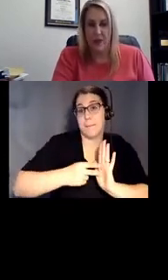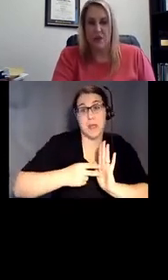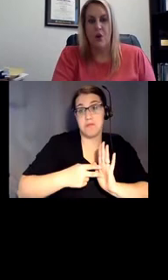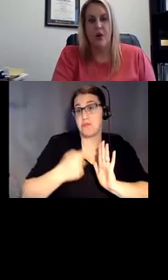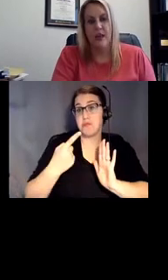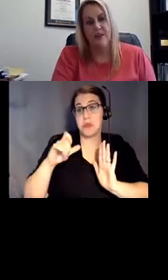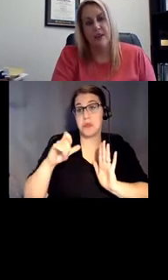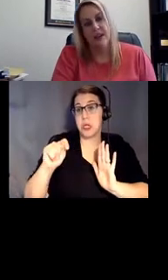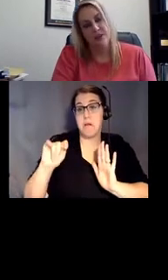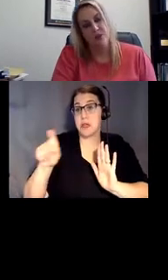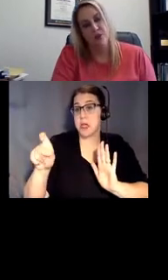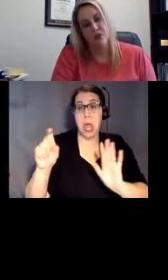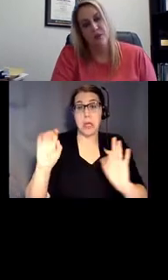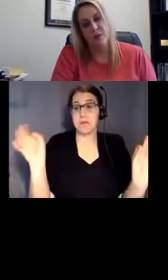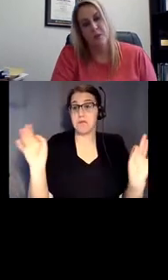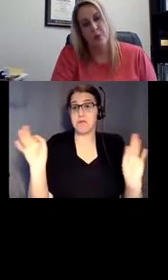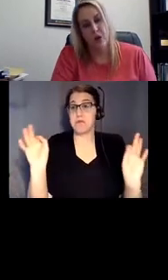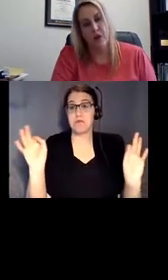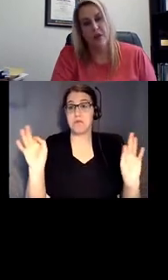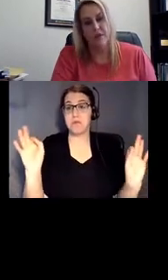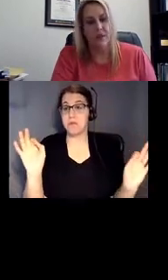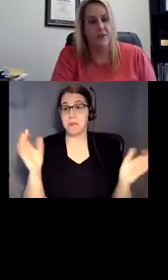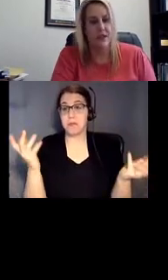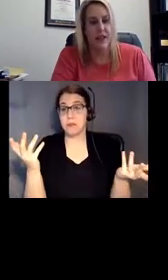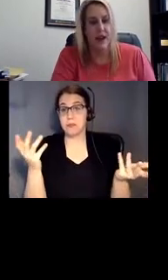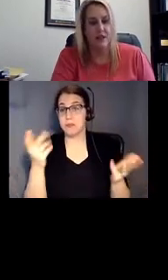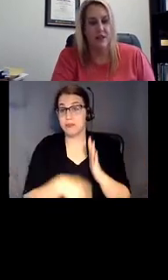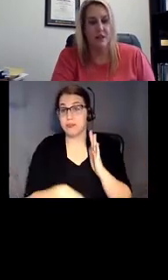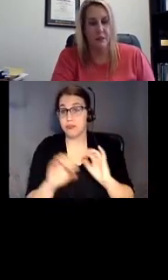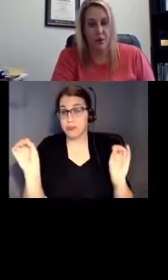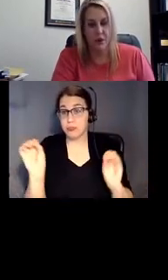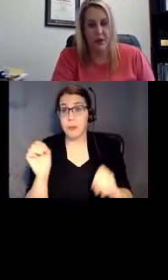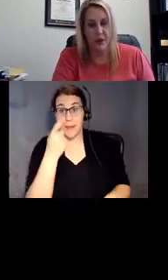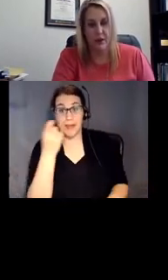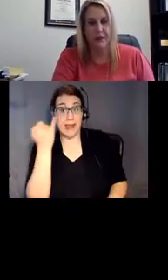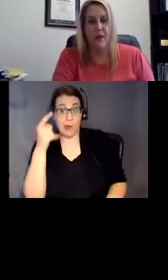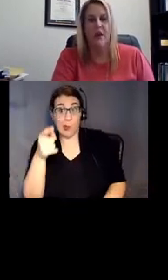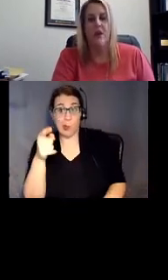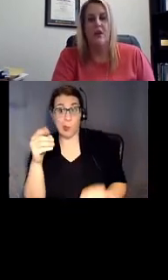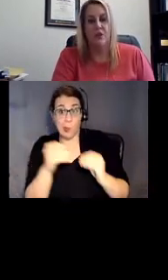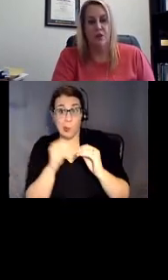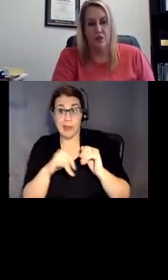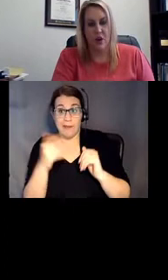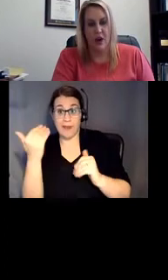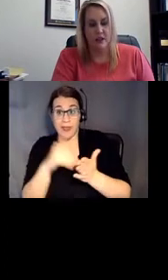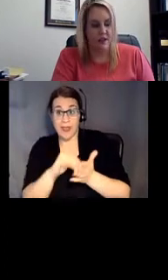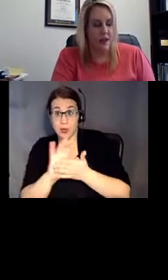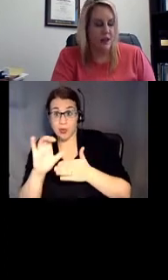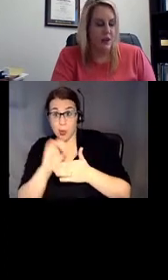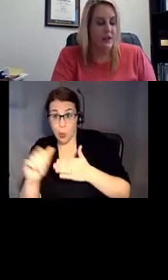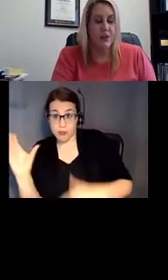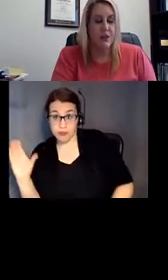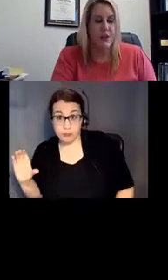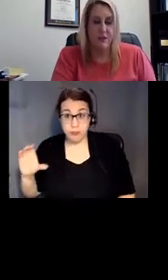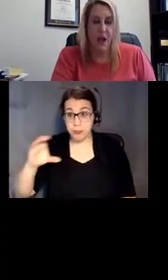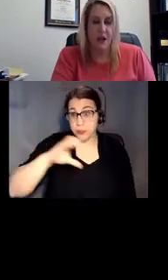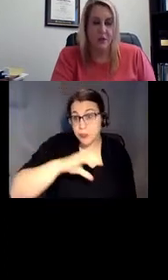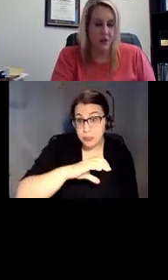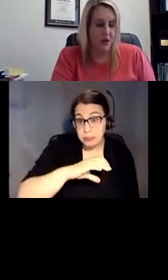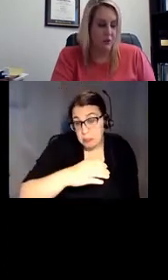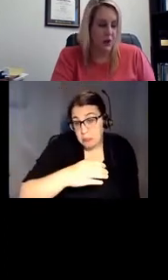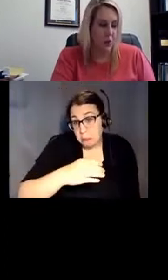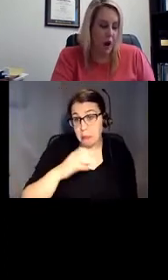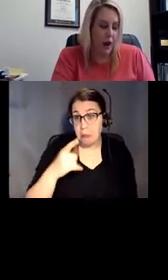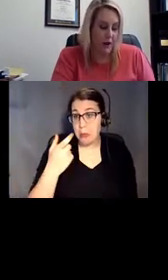free. So even if you contribute more than $15,000 per year to the trust, there is no gift